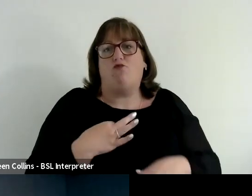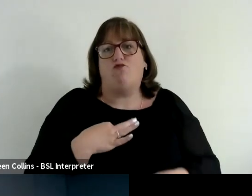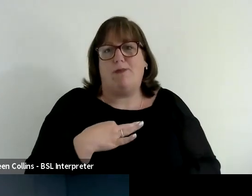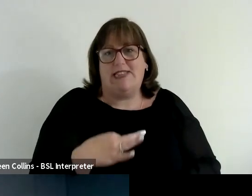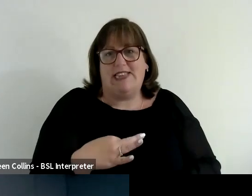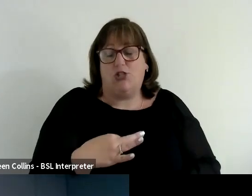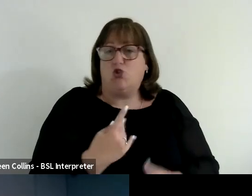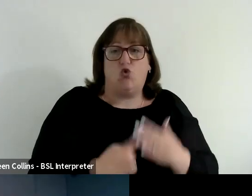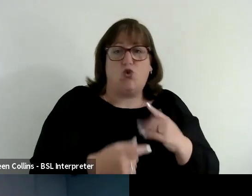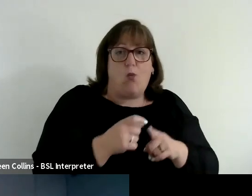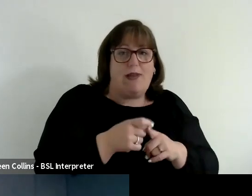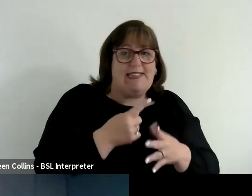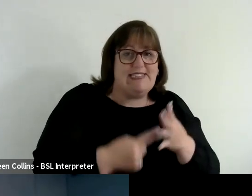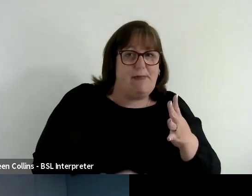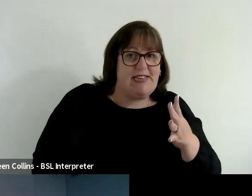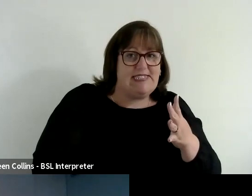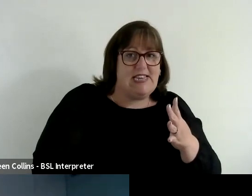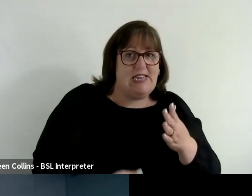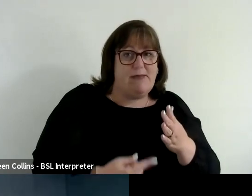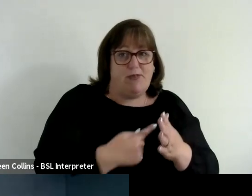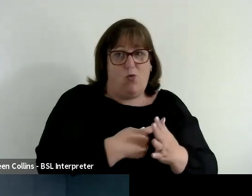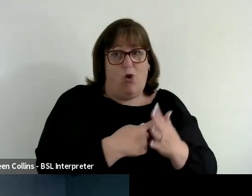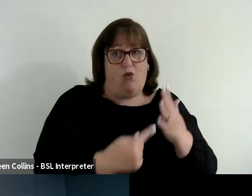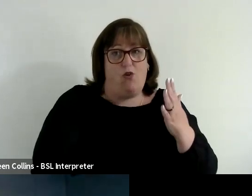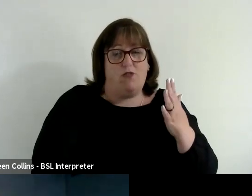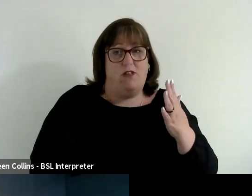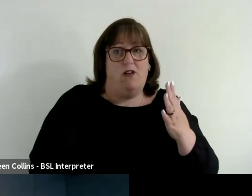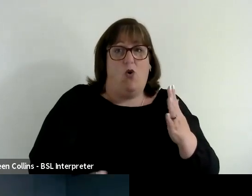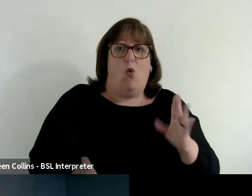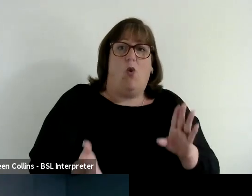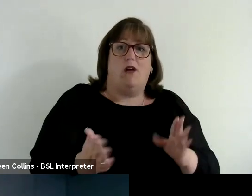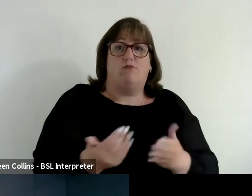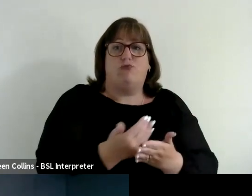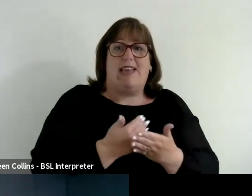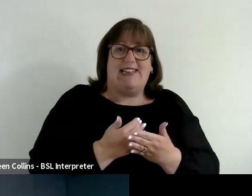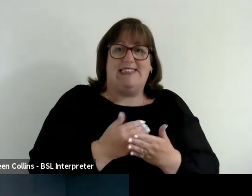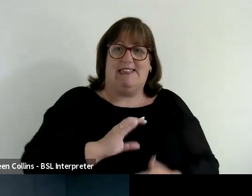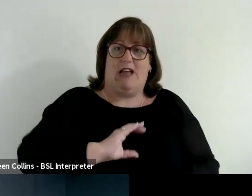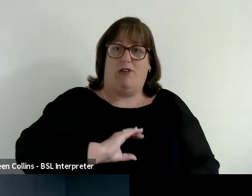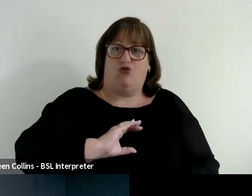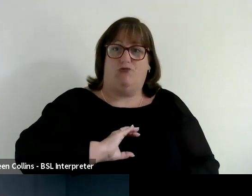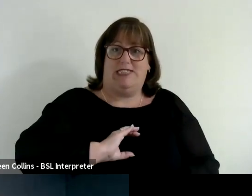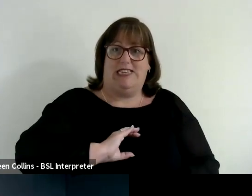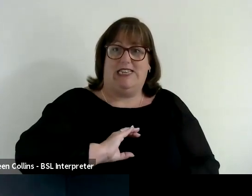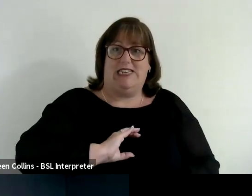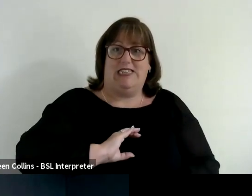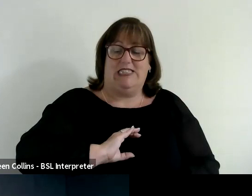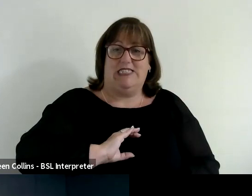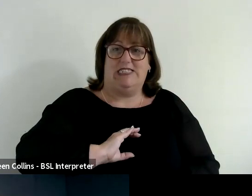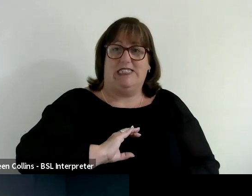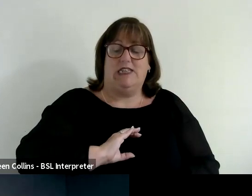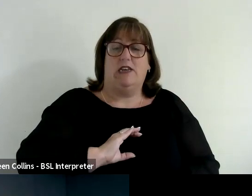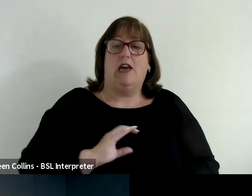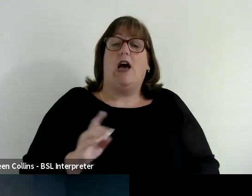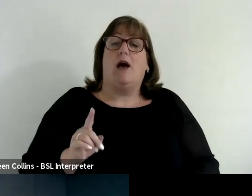disability point of view, it's across all protected characteristics, quite frankly. So what we did is we because we're not for profit, we